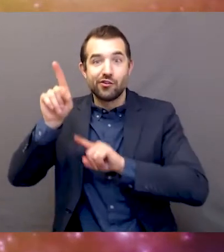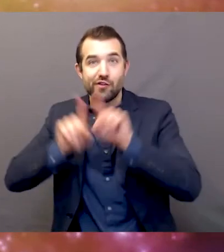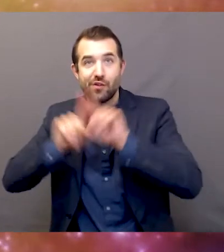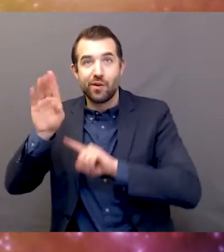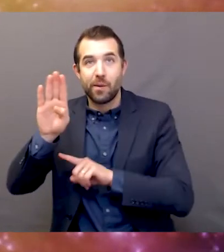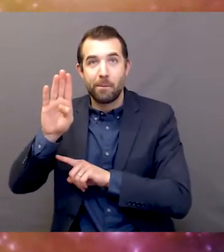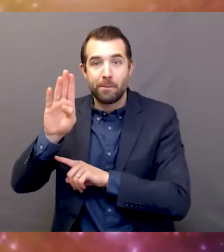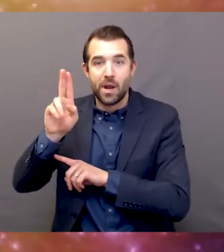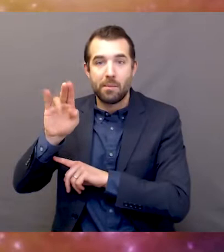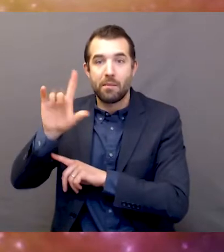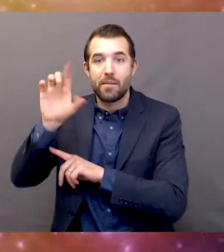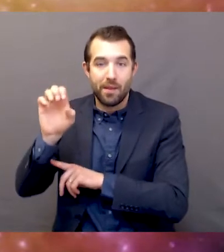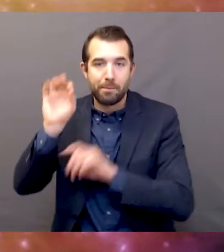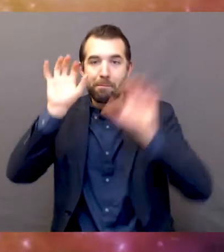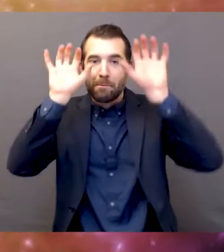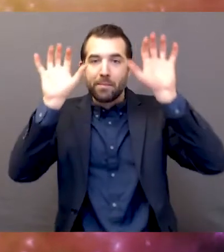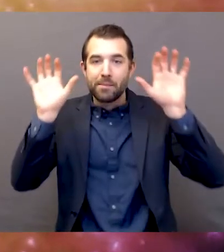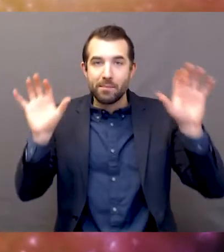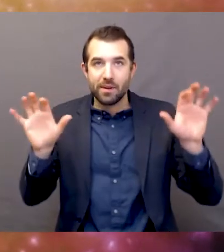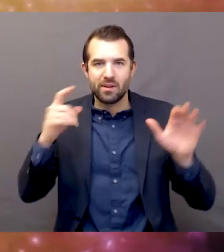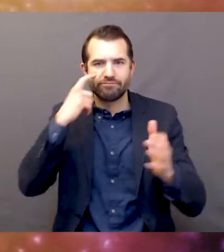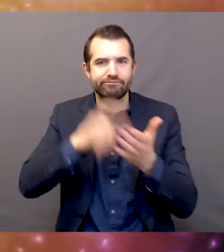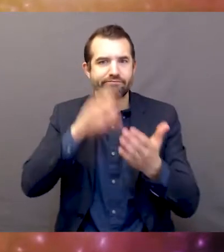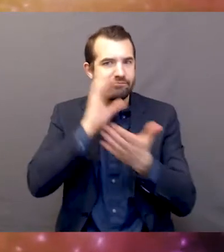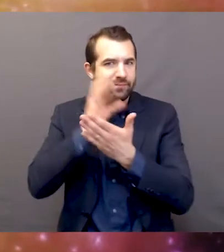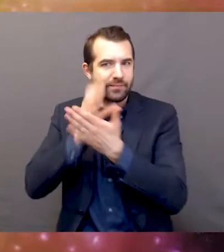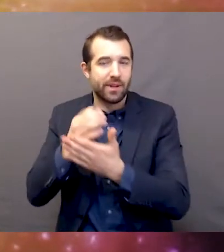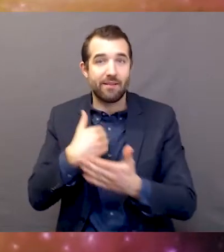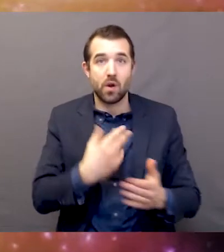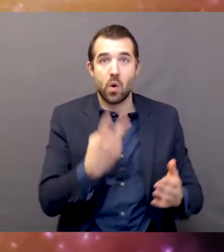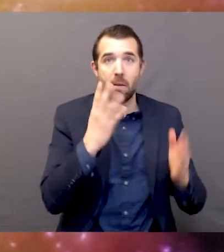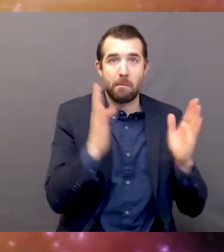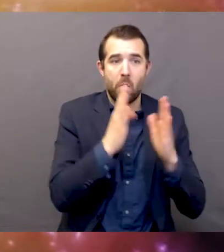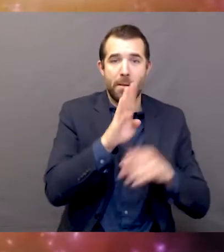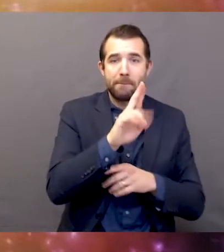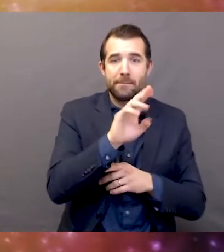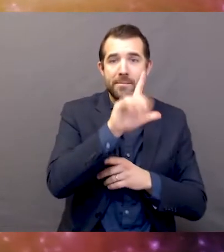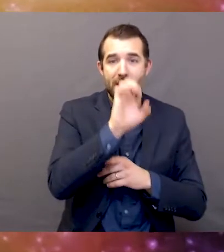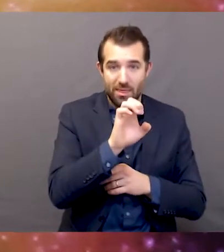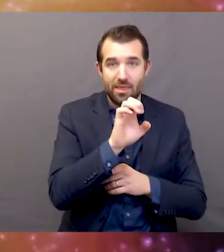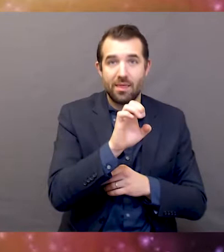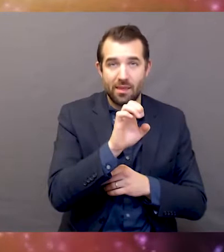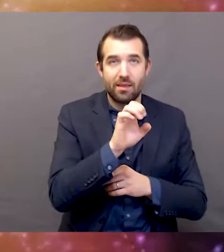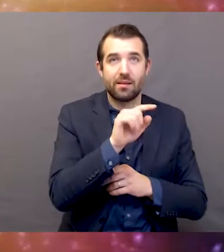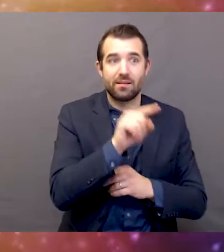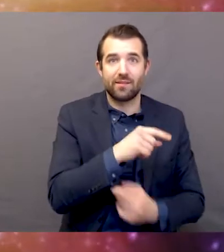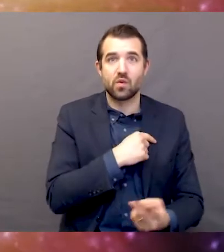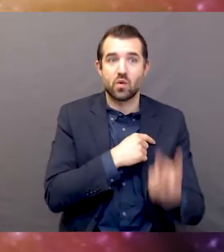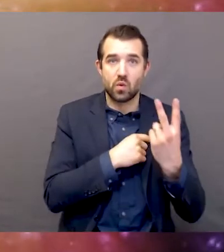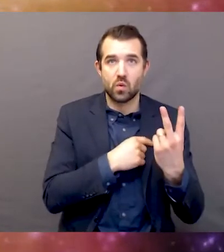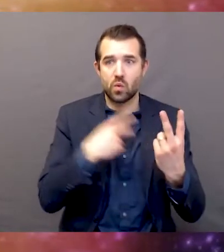this galaxy, you see two smaller bubbles here, you see another pair of bubbles here, and there's even a third pair on